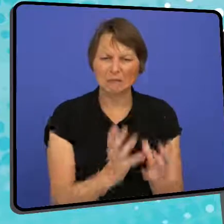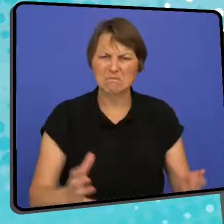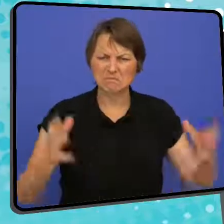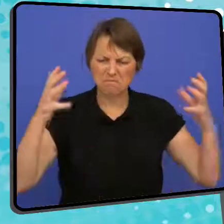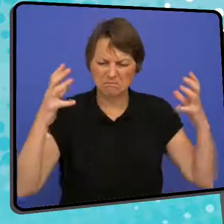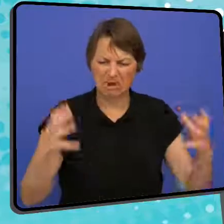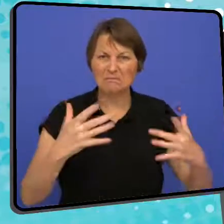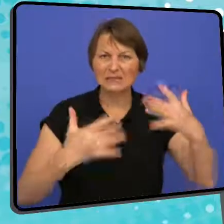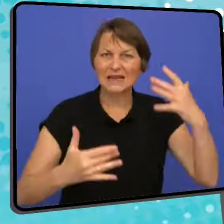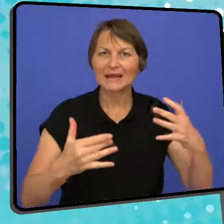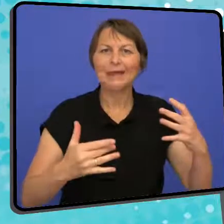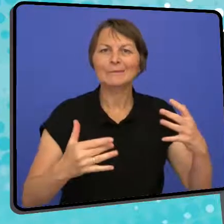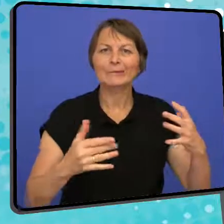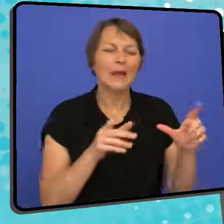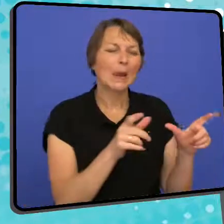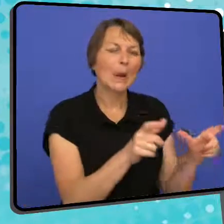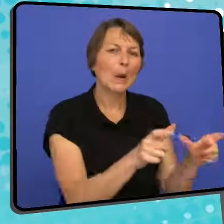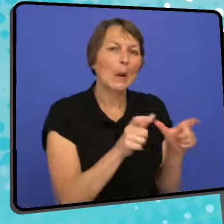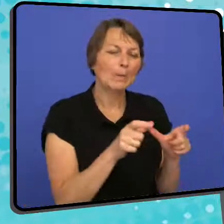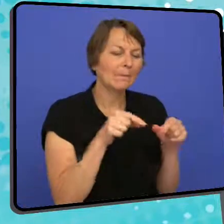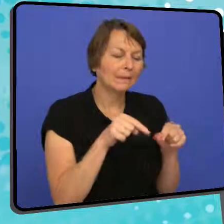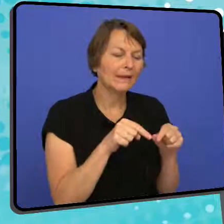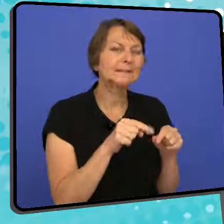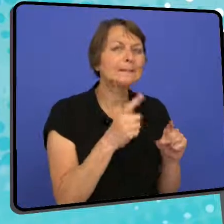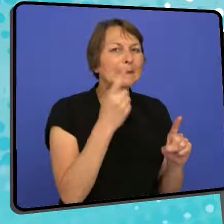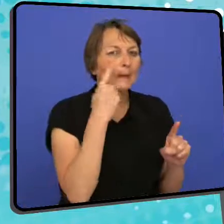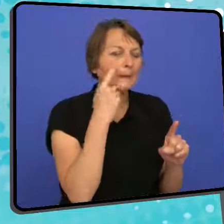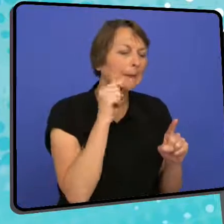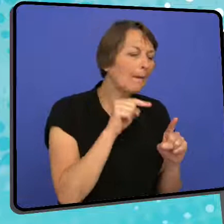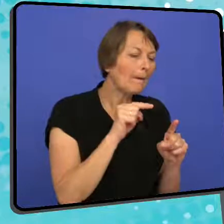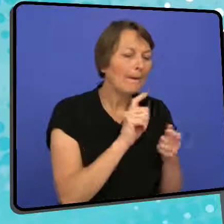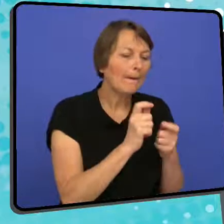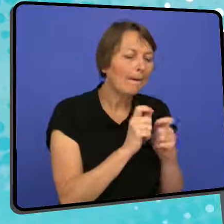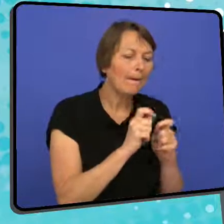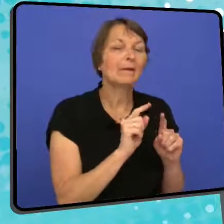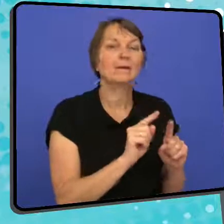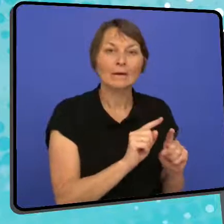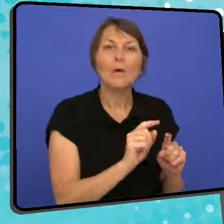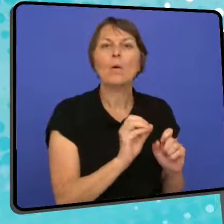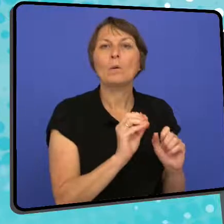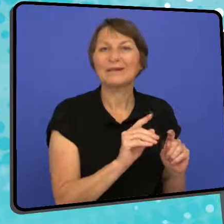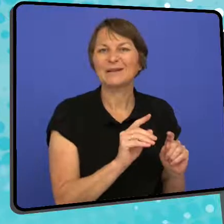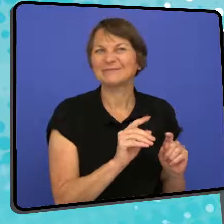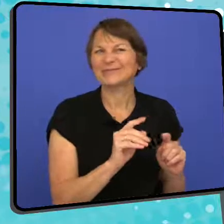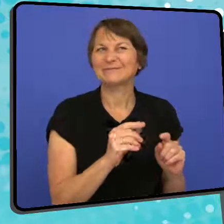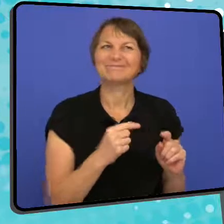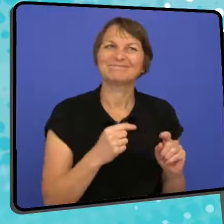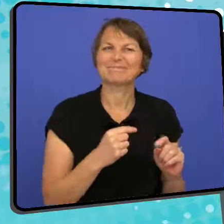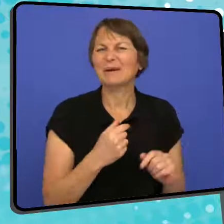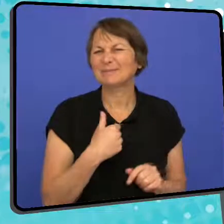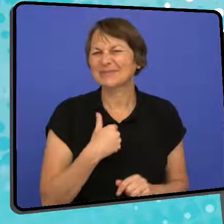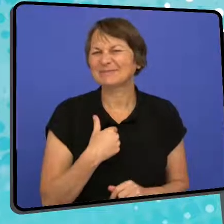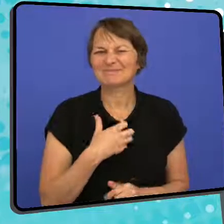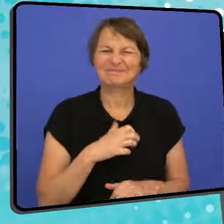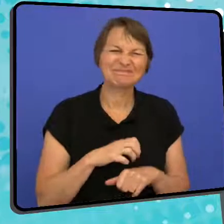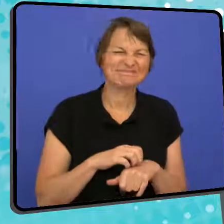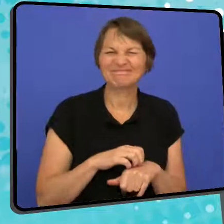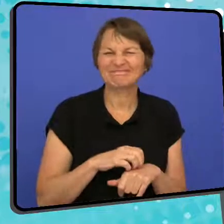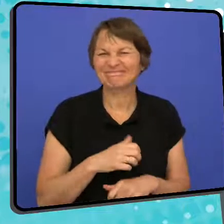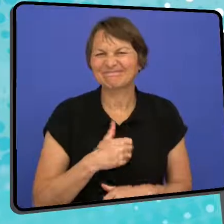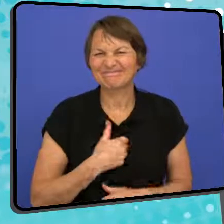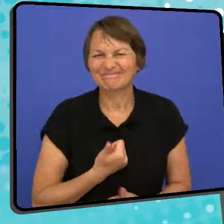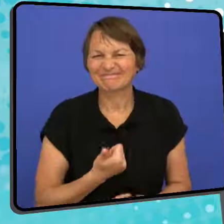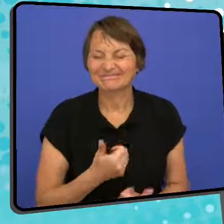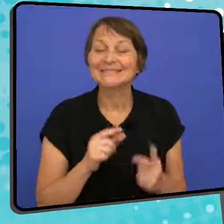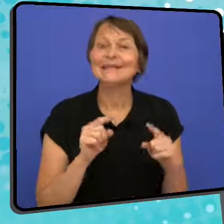data set, but that's really me getting it. Or something like I don't. There's some issues with the